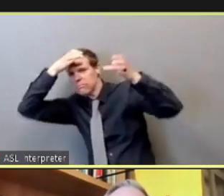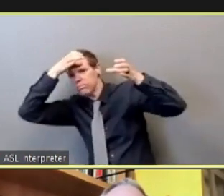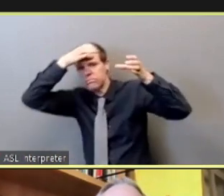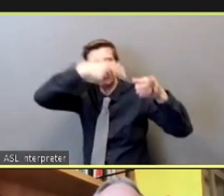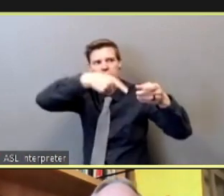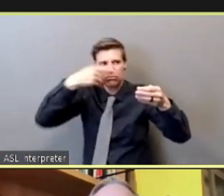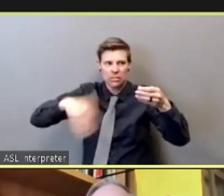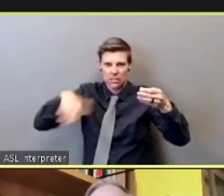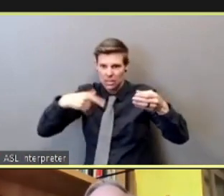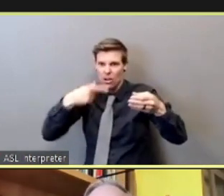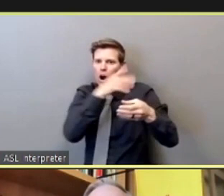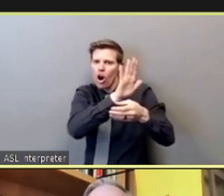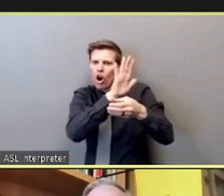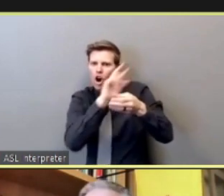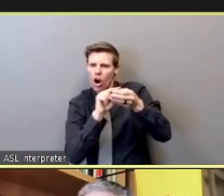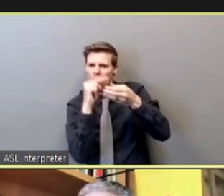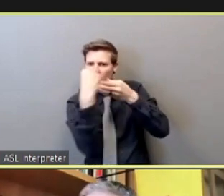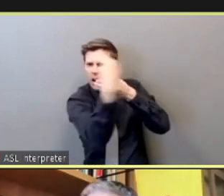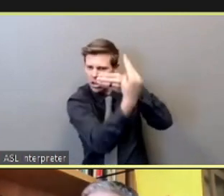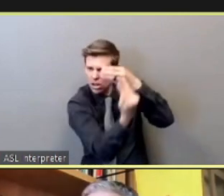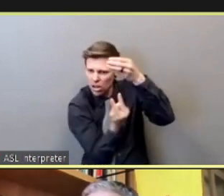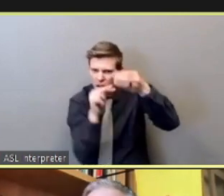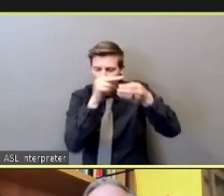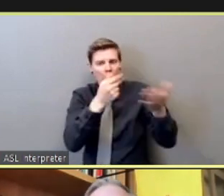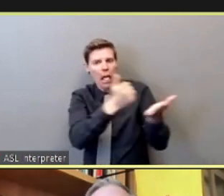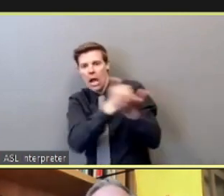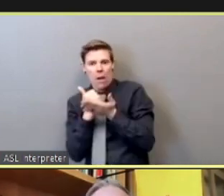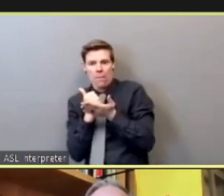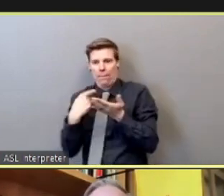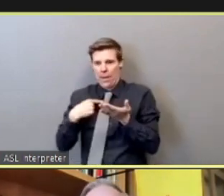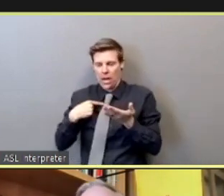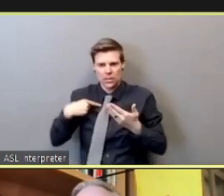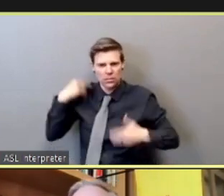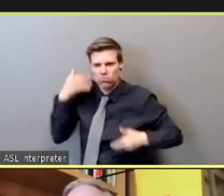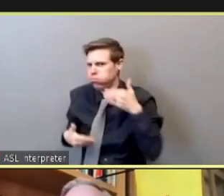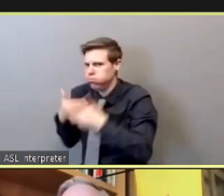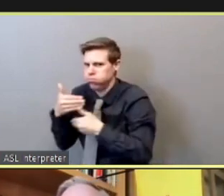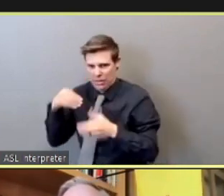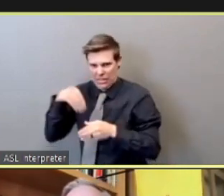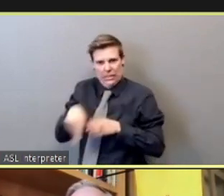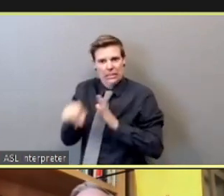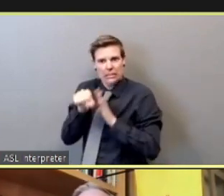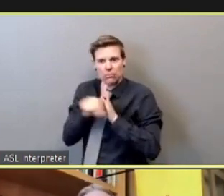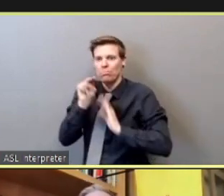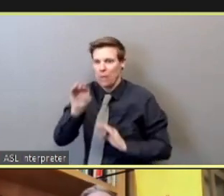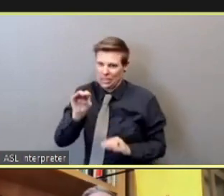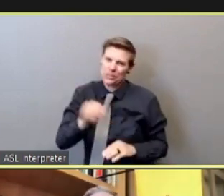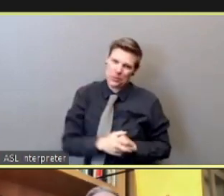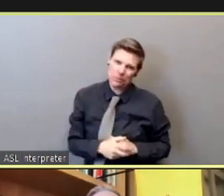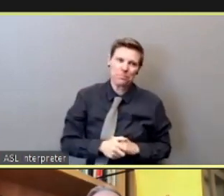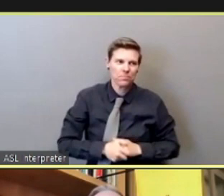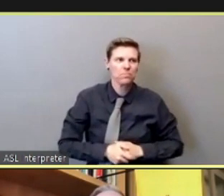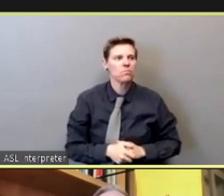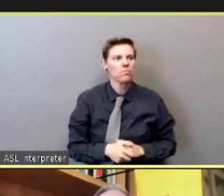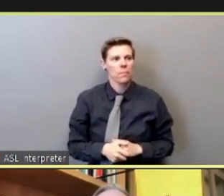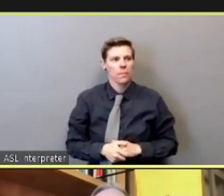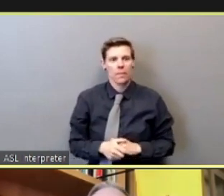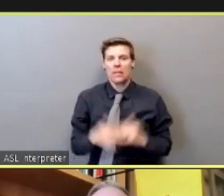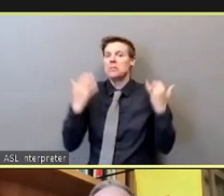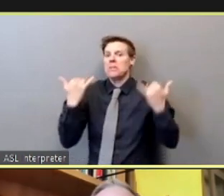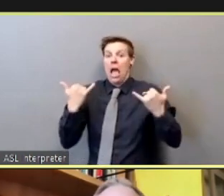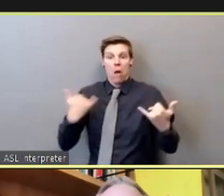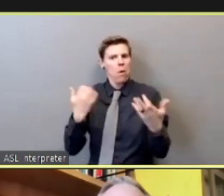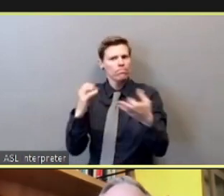national perspective that's helped us move forward. I've got a slide here on the Johnson & Johnson or